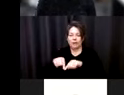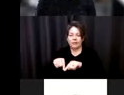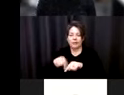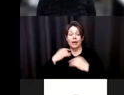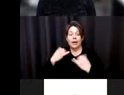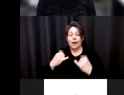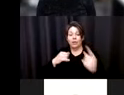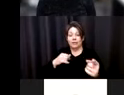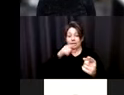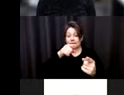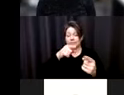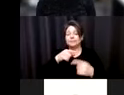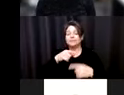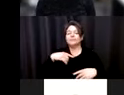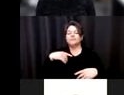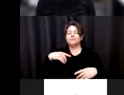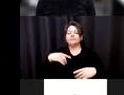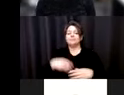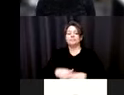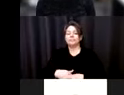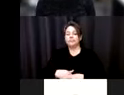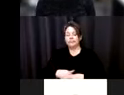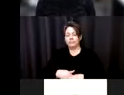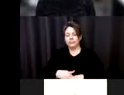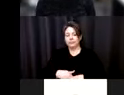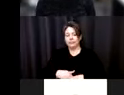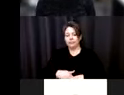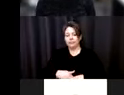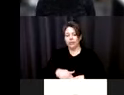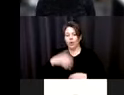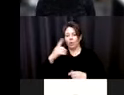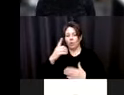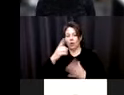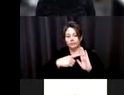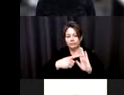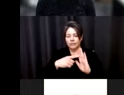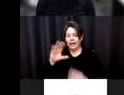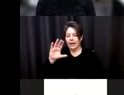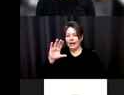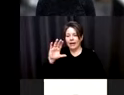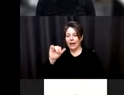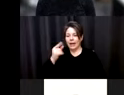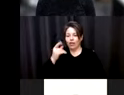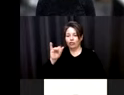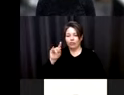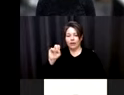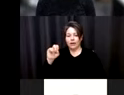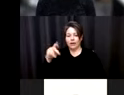This is an installation of one of the exhibitions Catherine Carter put together at the Museum of the